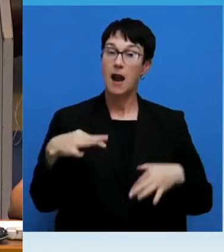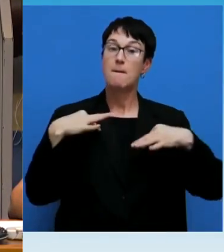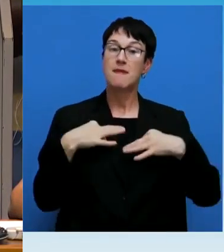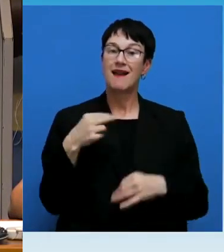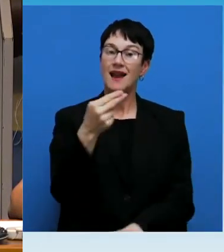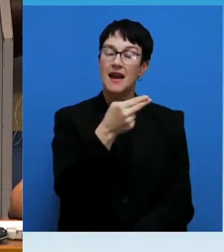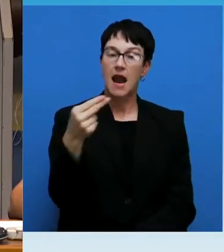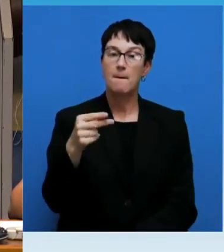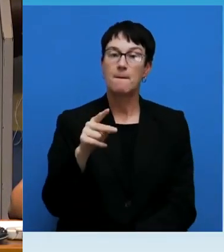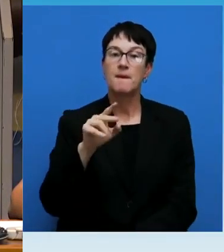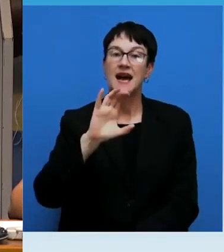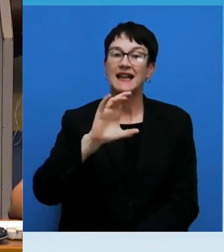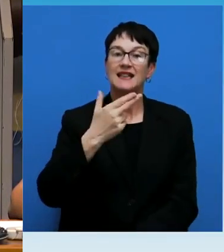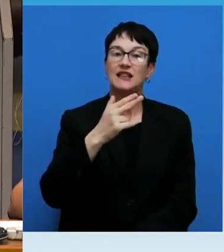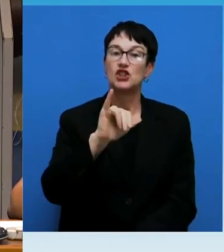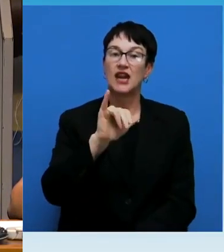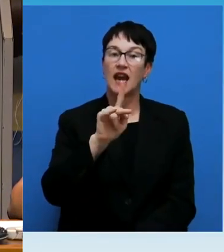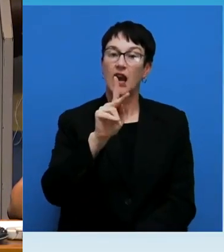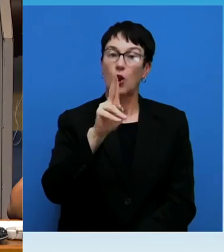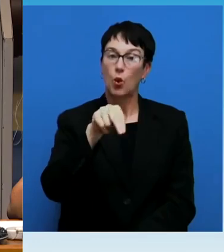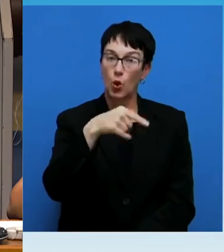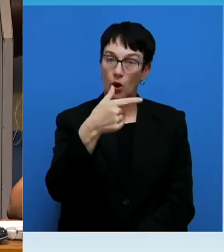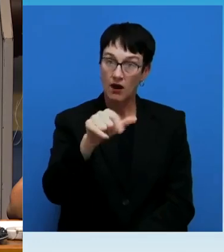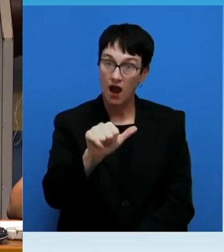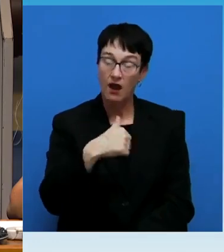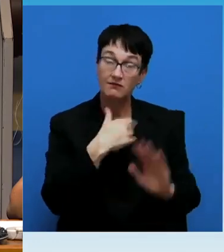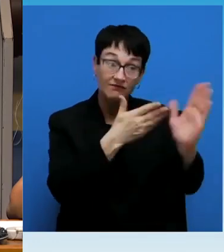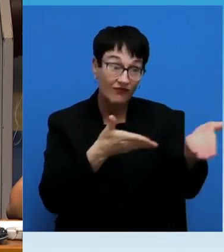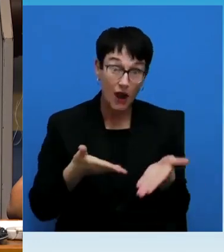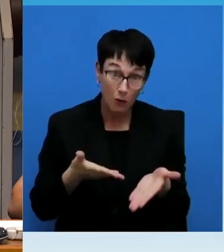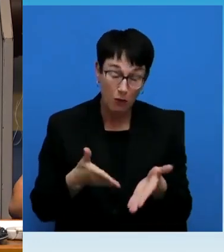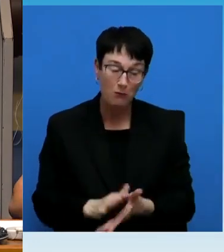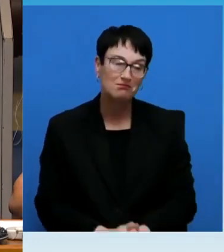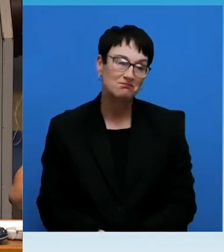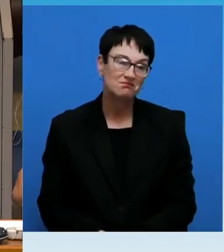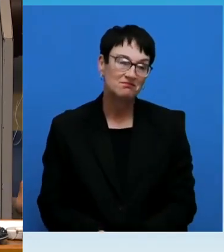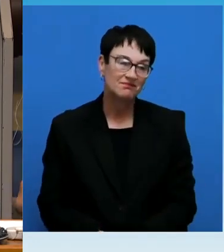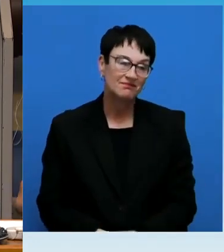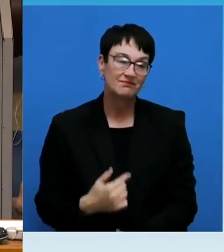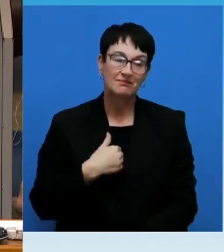friends online. And let me start by saying, as well done.